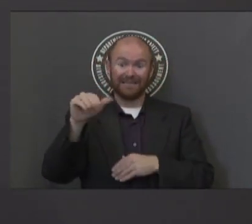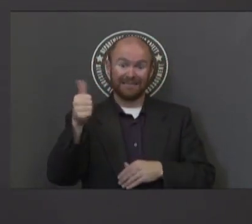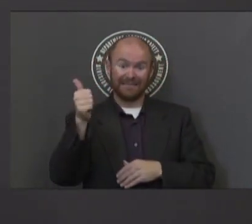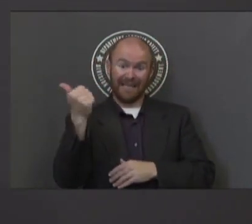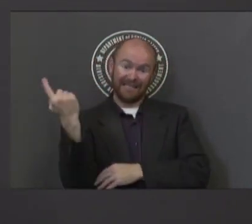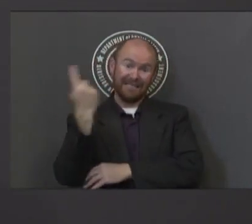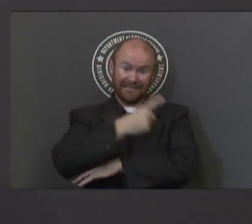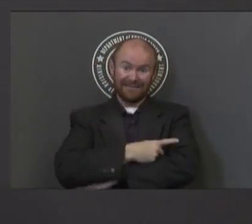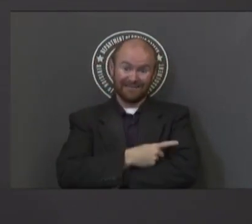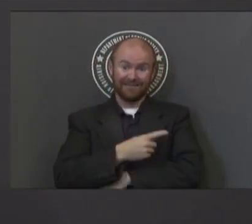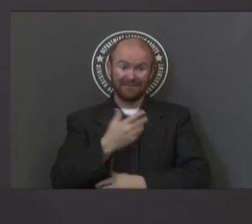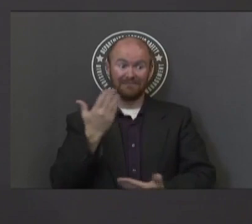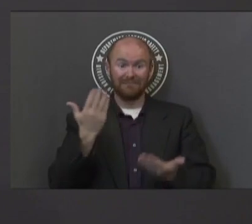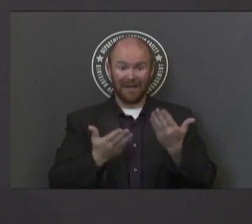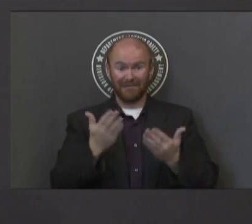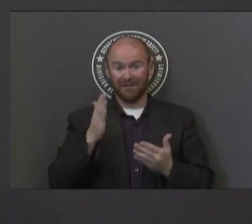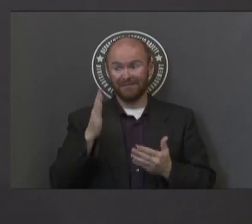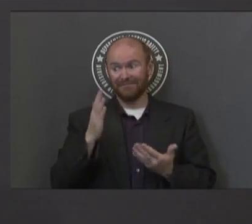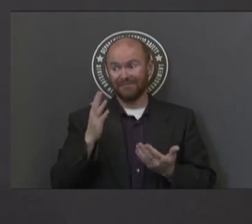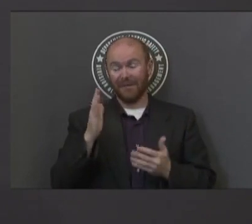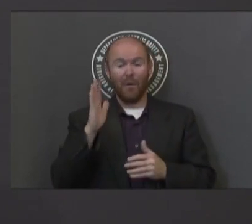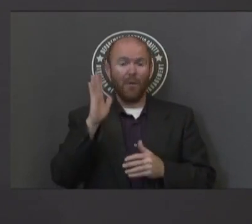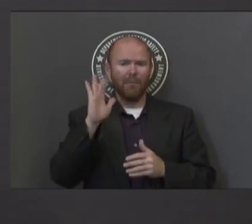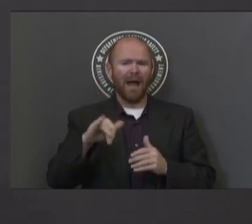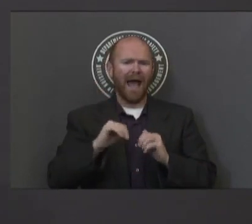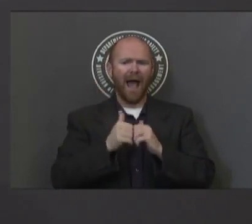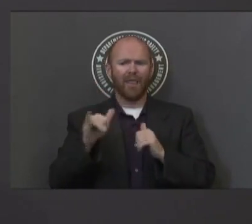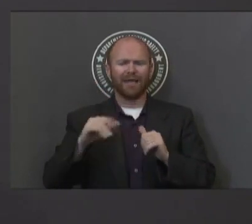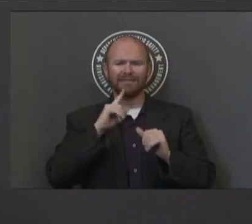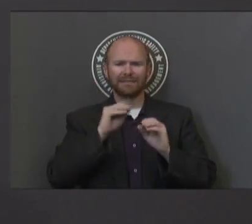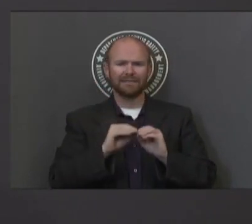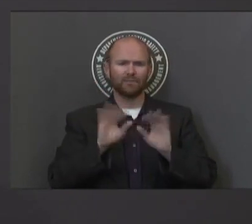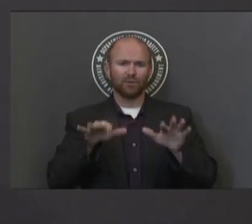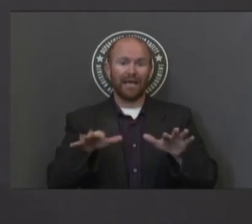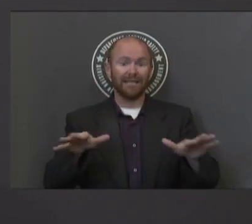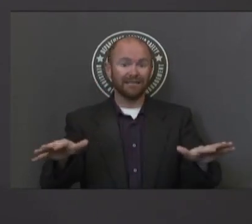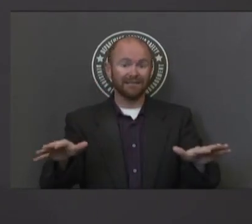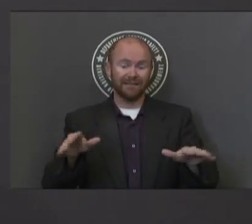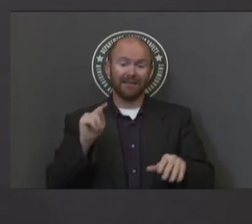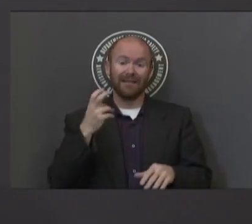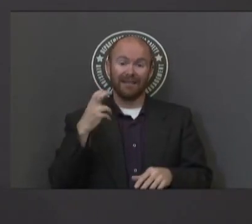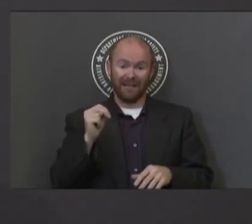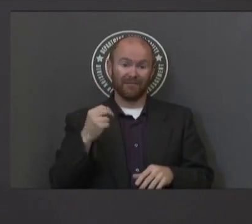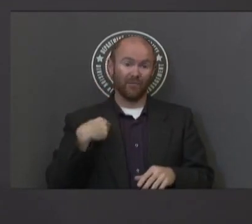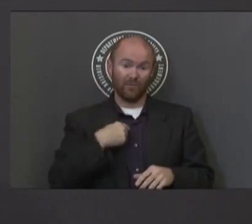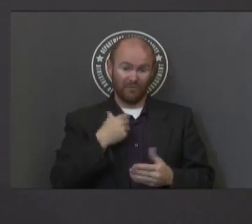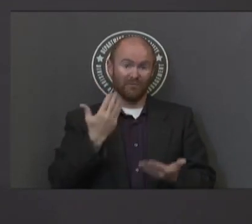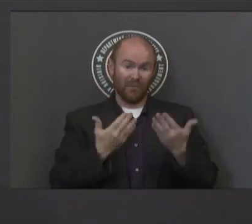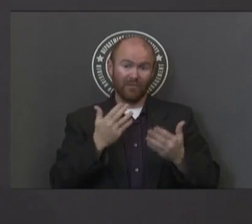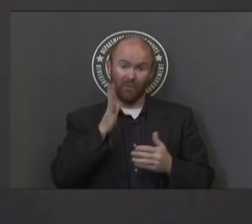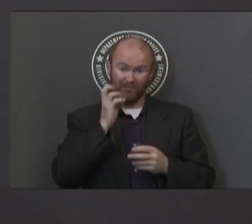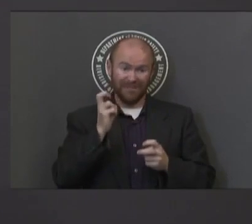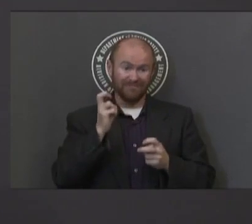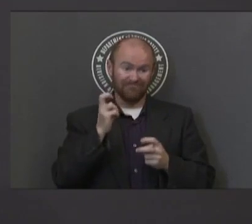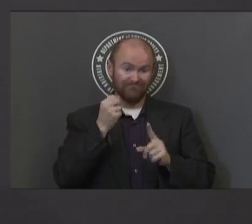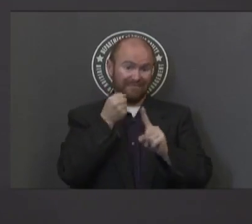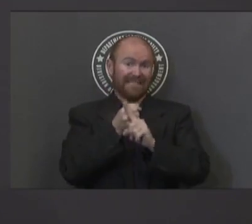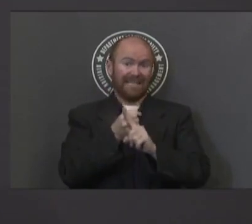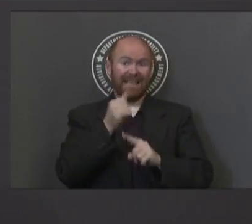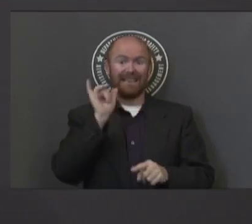by the amount of spread proportionally, then we could well be up against